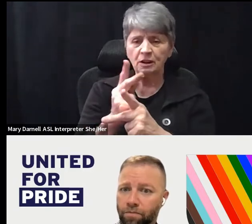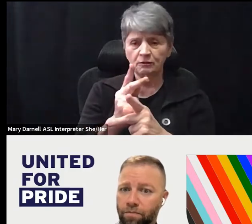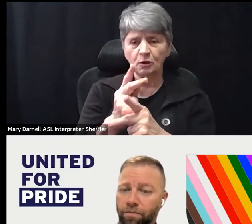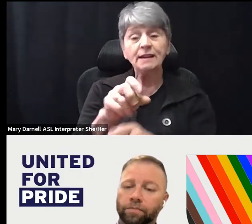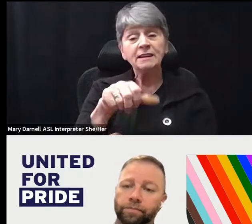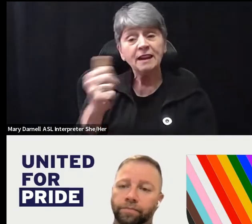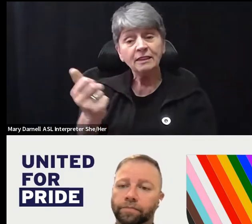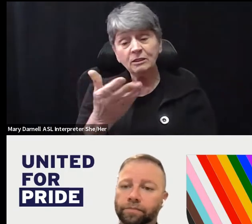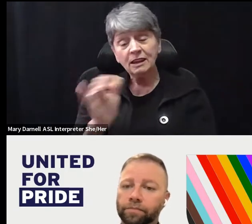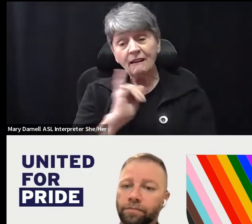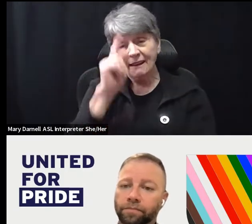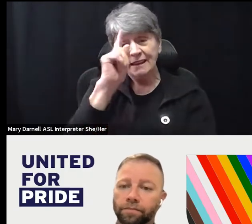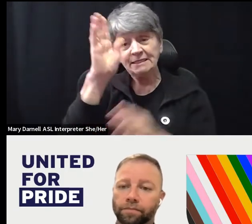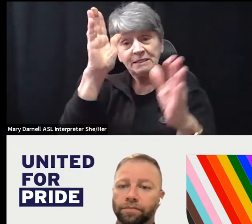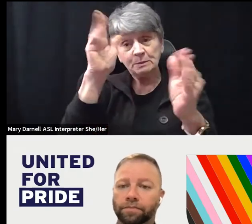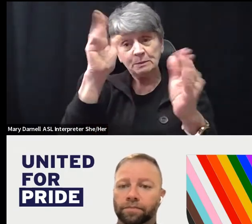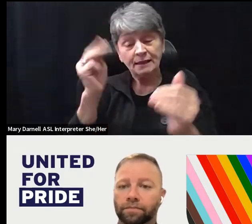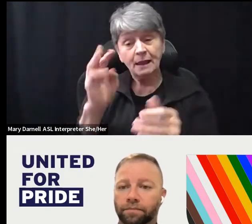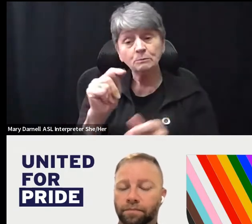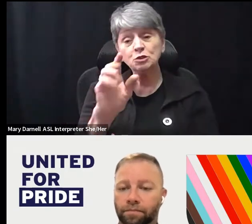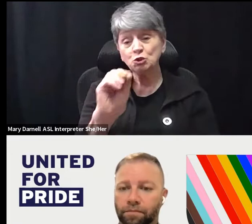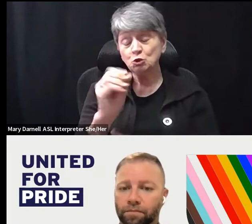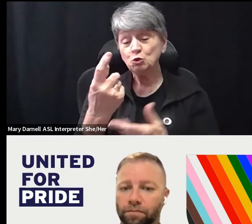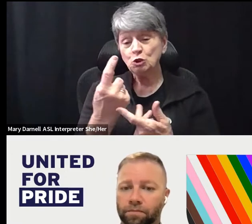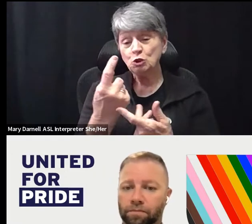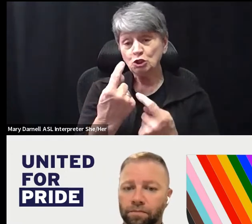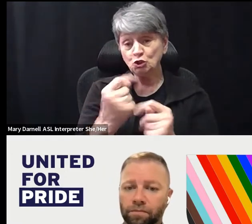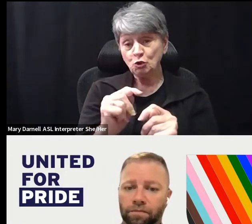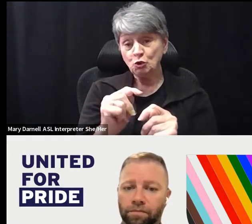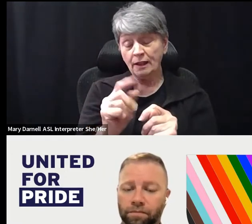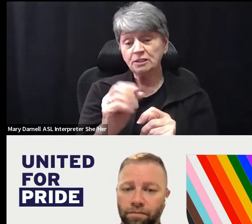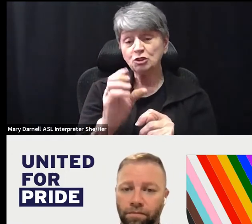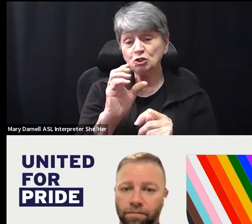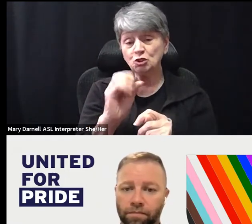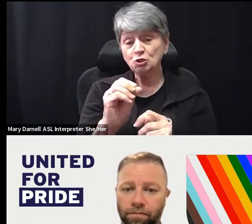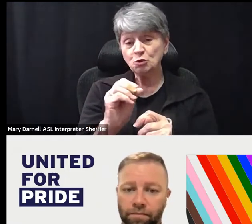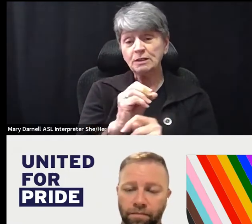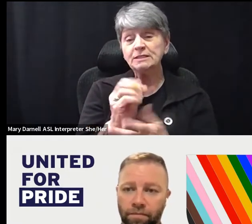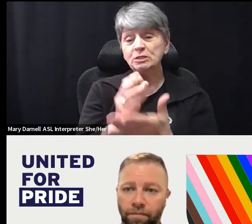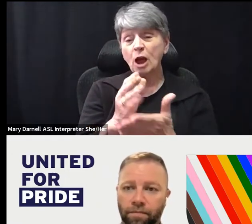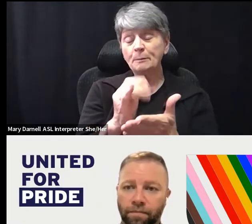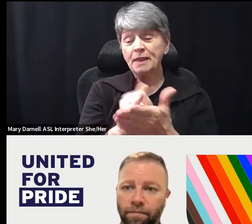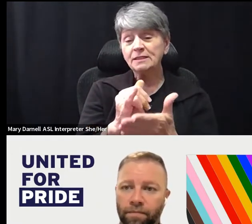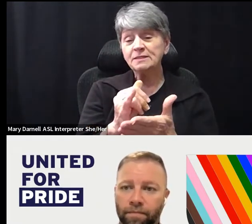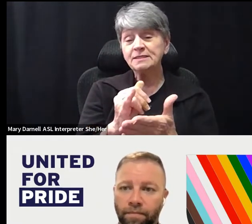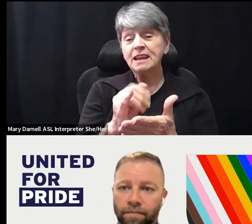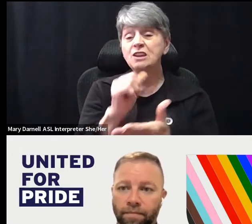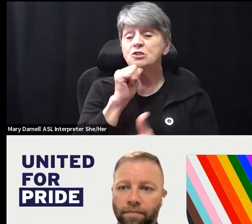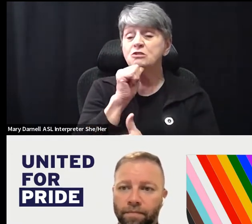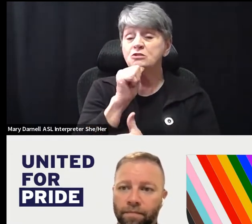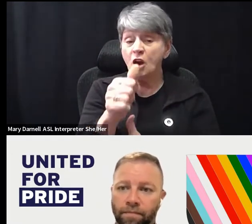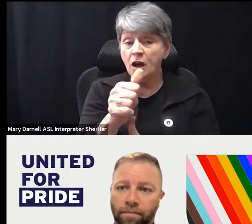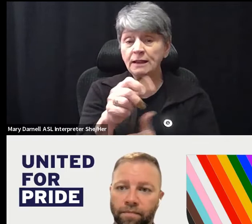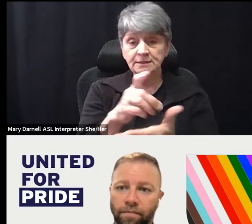them to try to push back on the non-discrimination protection. So Alex talked a little bit about non-discrimination protections and